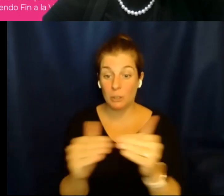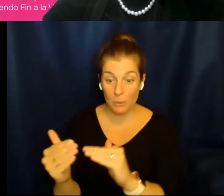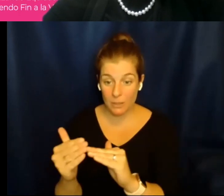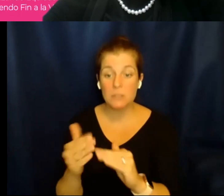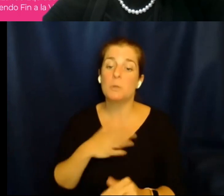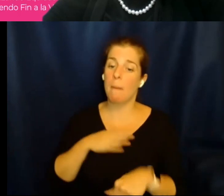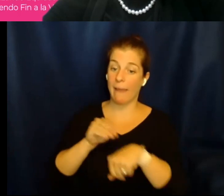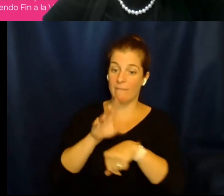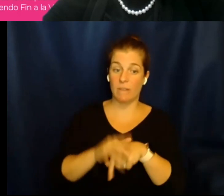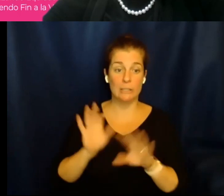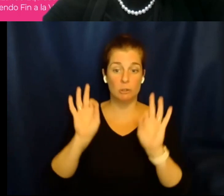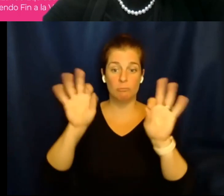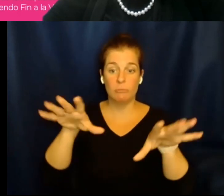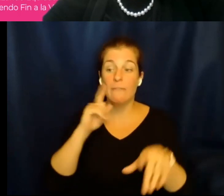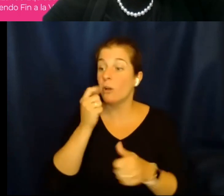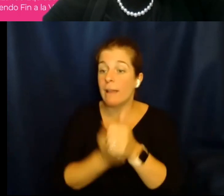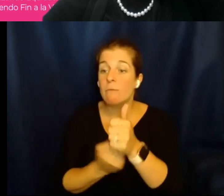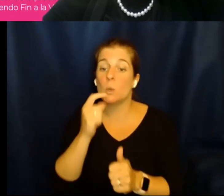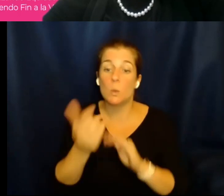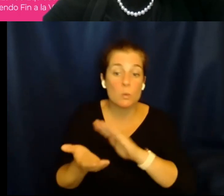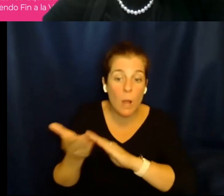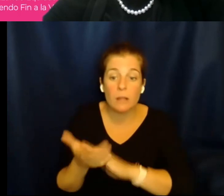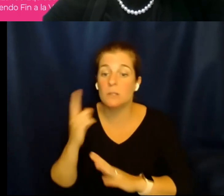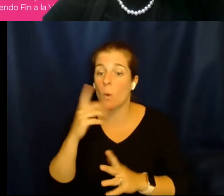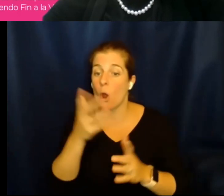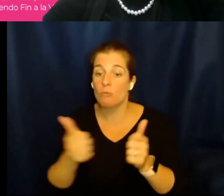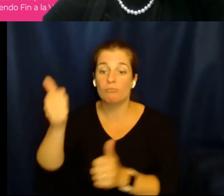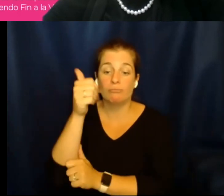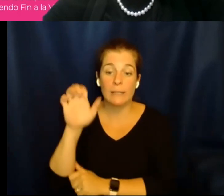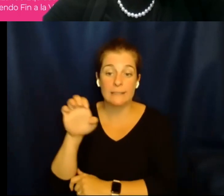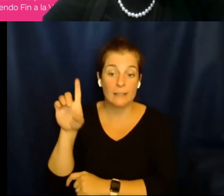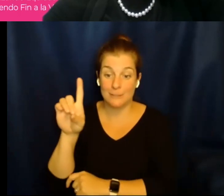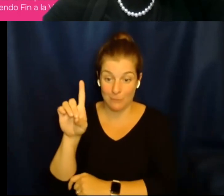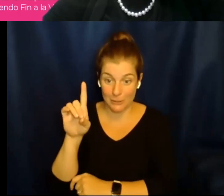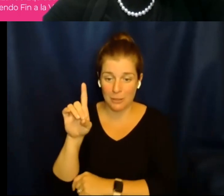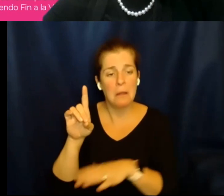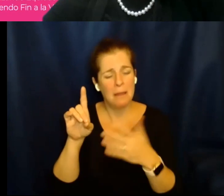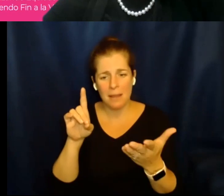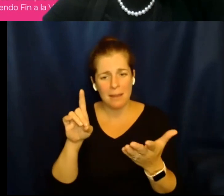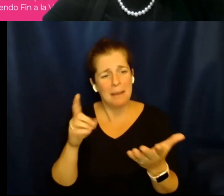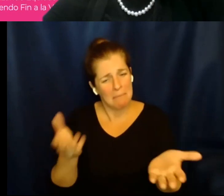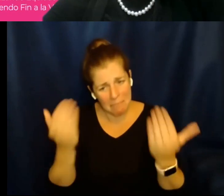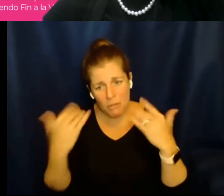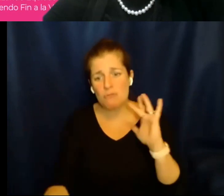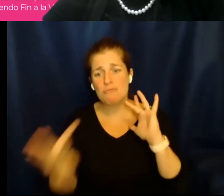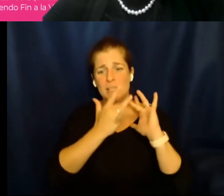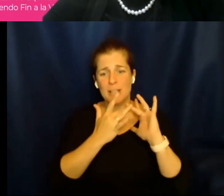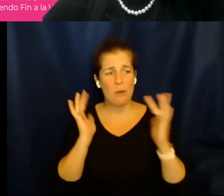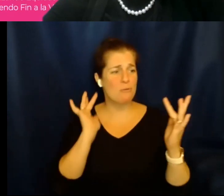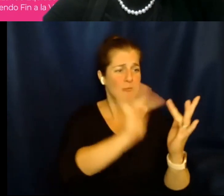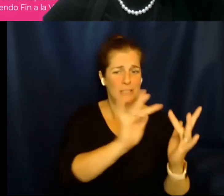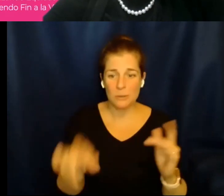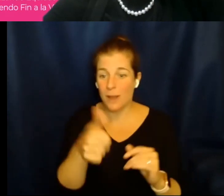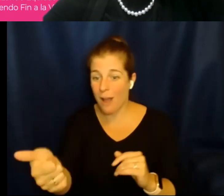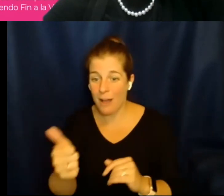who run nonprofits, who head these agencies, is don't hesitate. Reach out to other nonprofits like you,